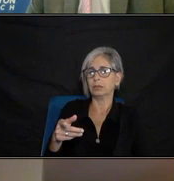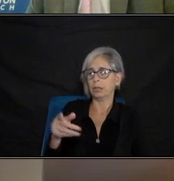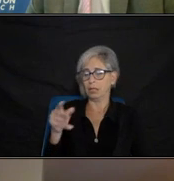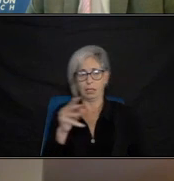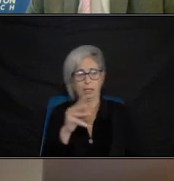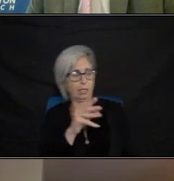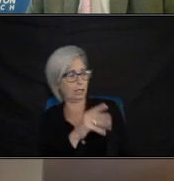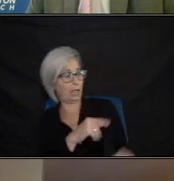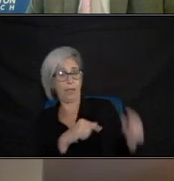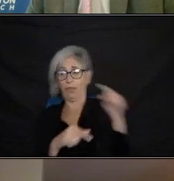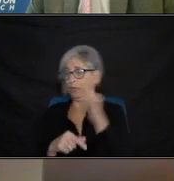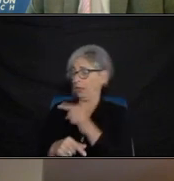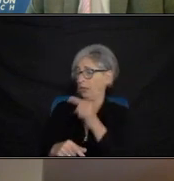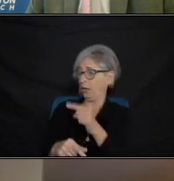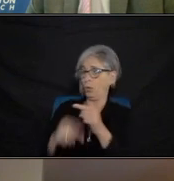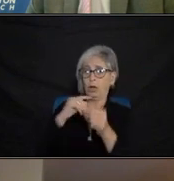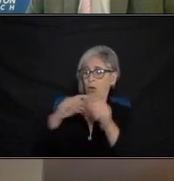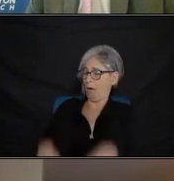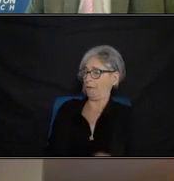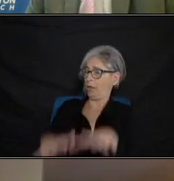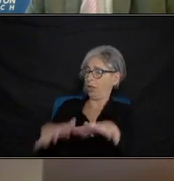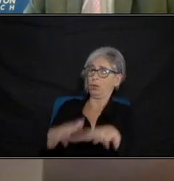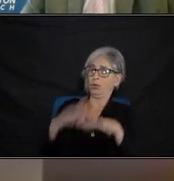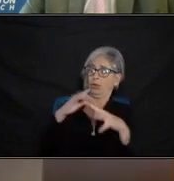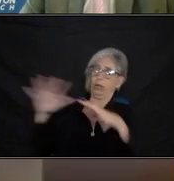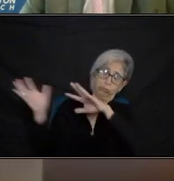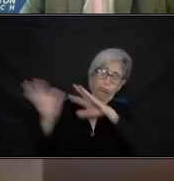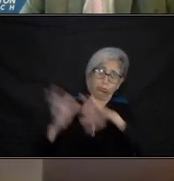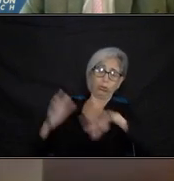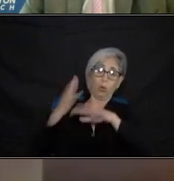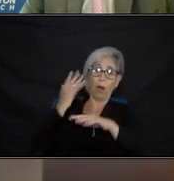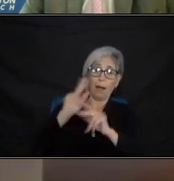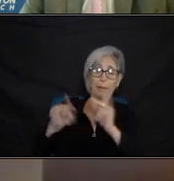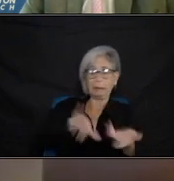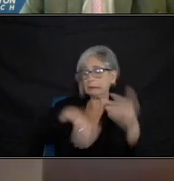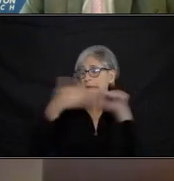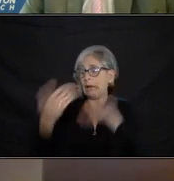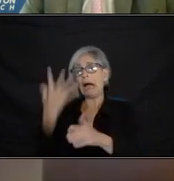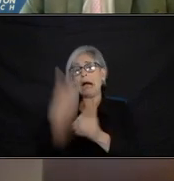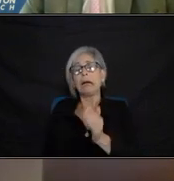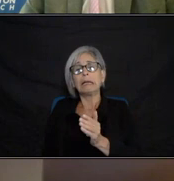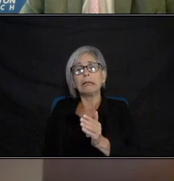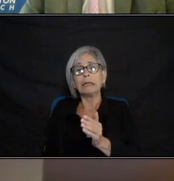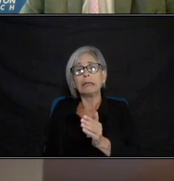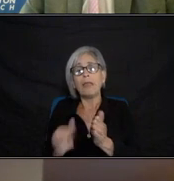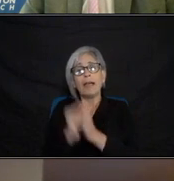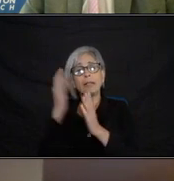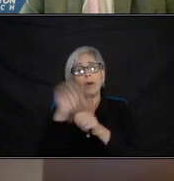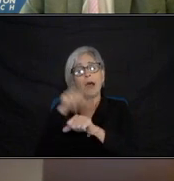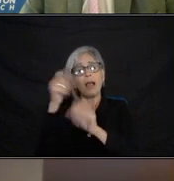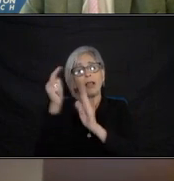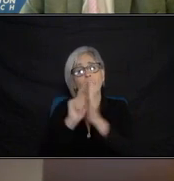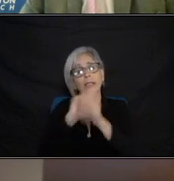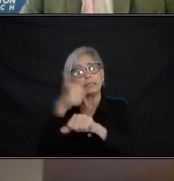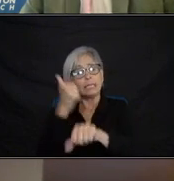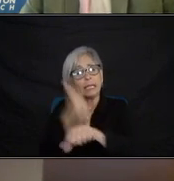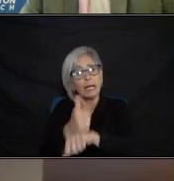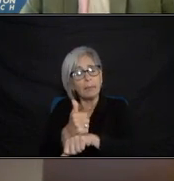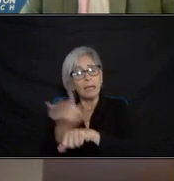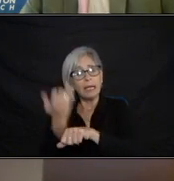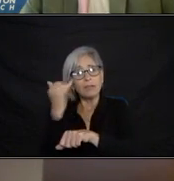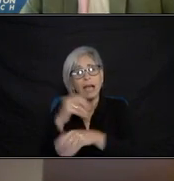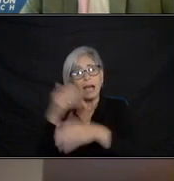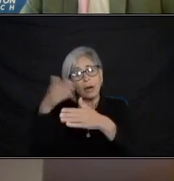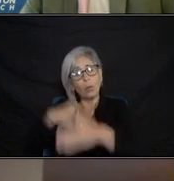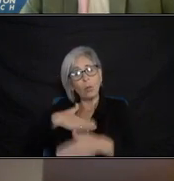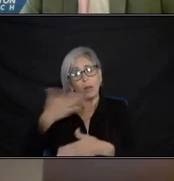There's a reason that we don't want to flood streets during named storms, because people die. That's why we have laws. And if you're not willing to uphold our